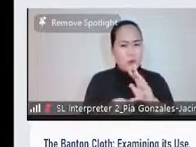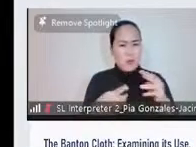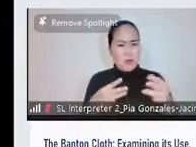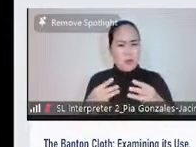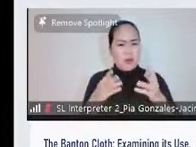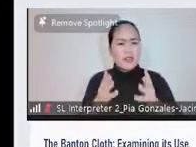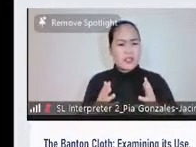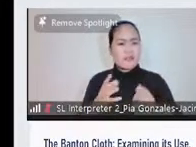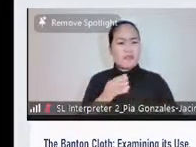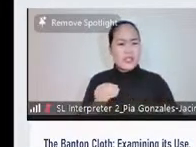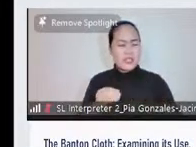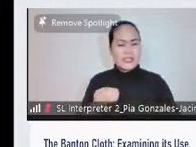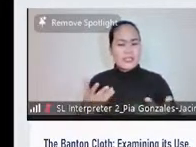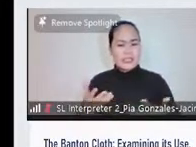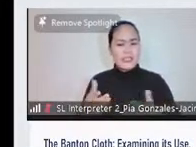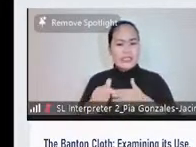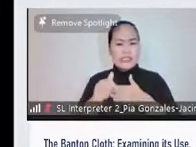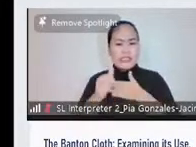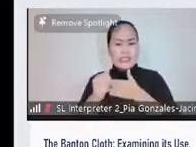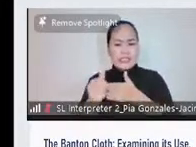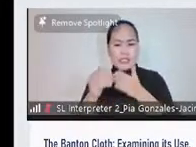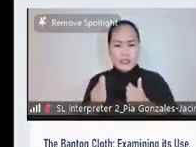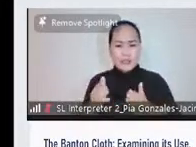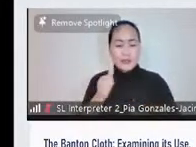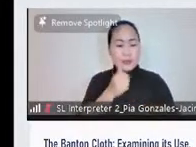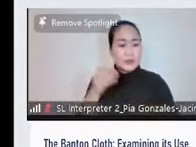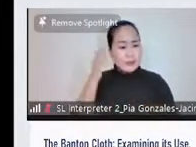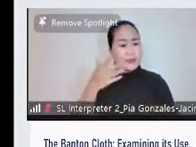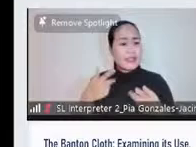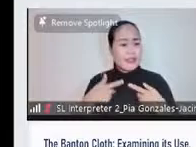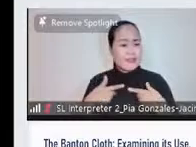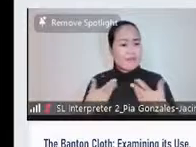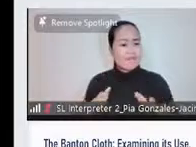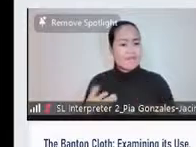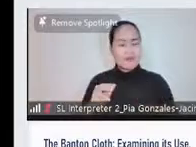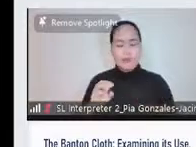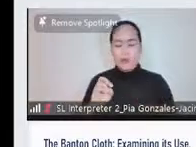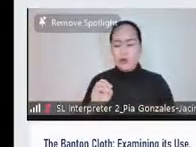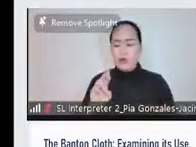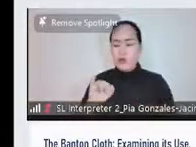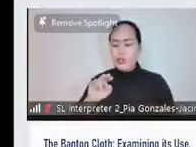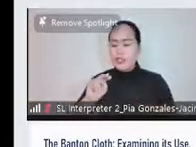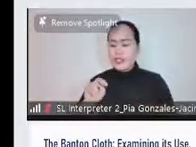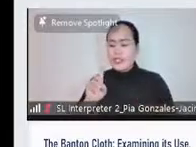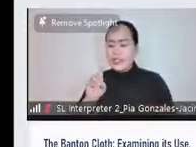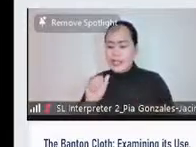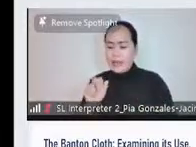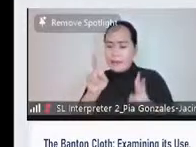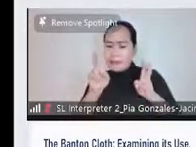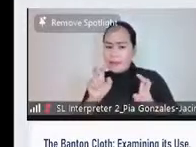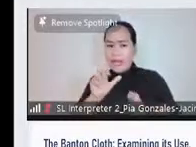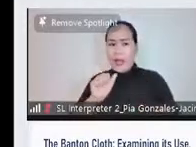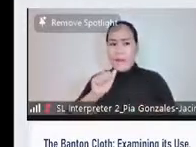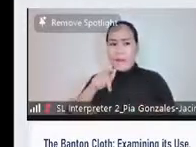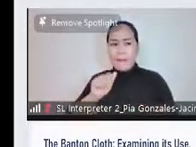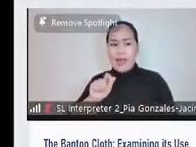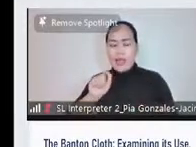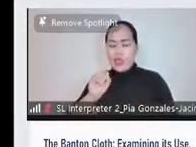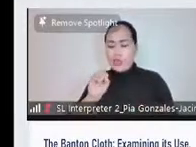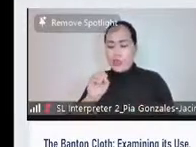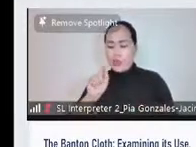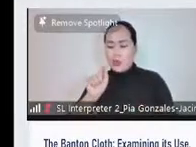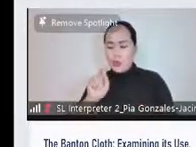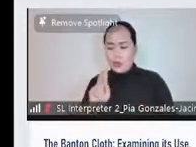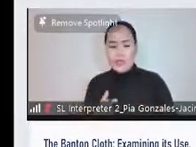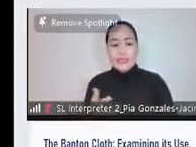women healers. Morinda is a patot in Iloco, sikarig among the Bagobo,